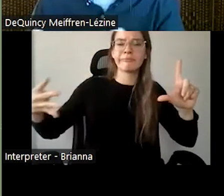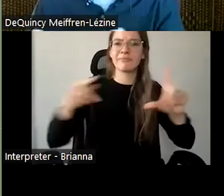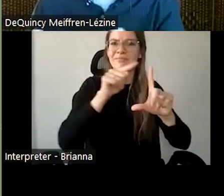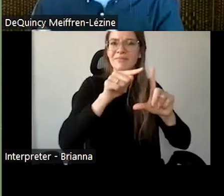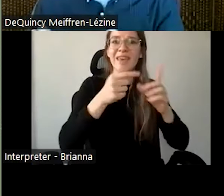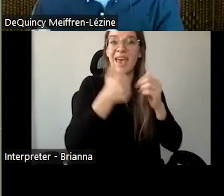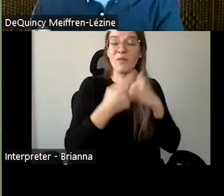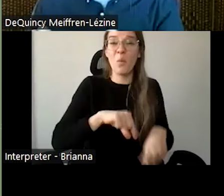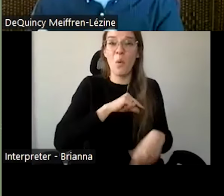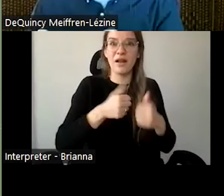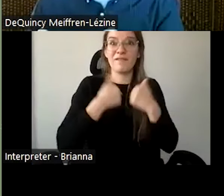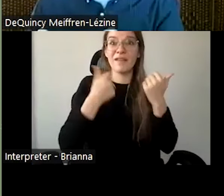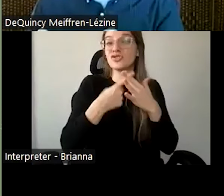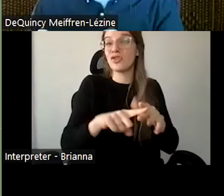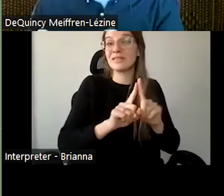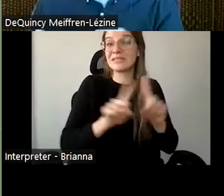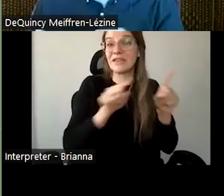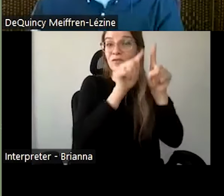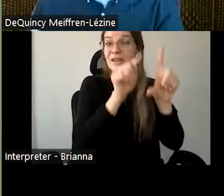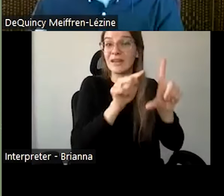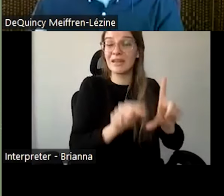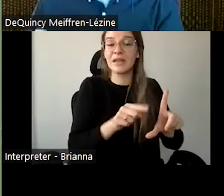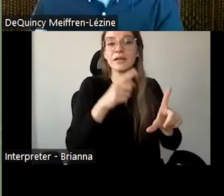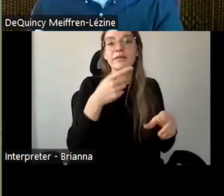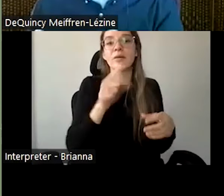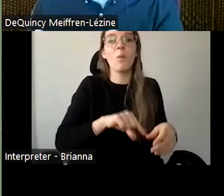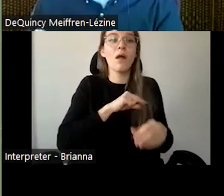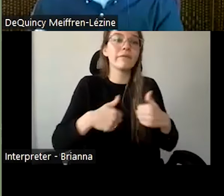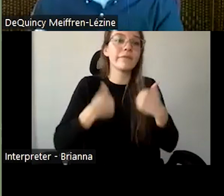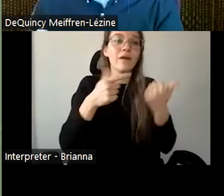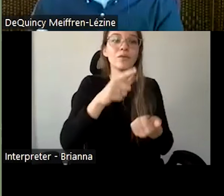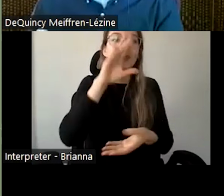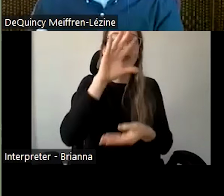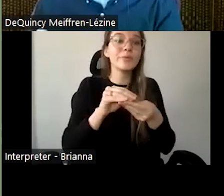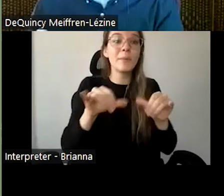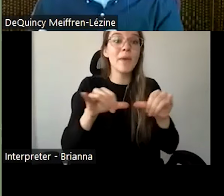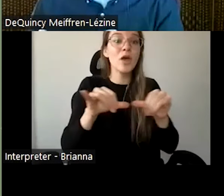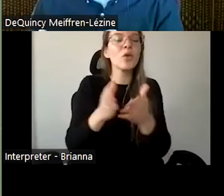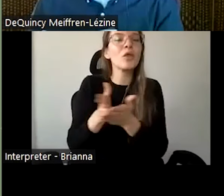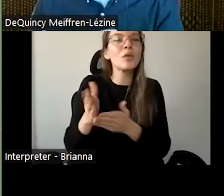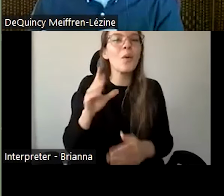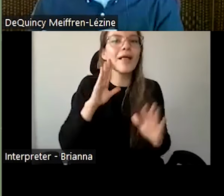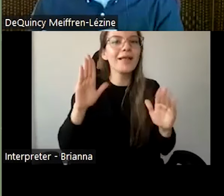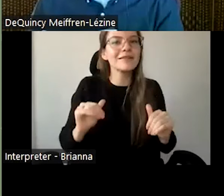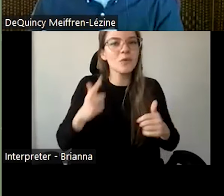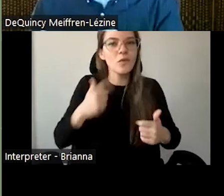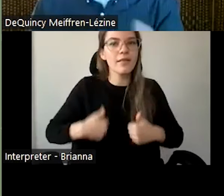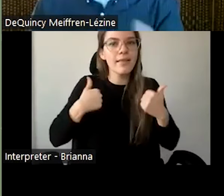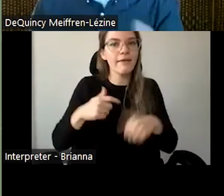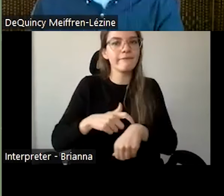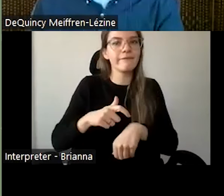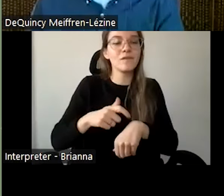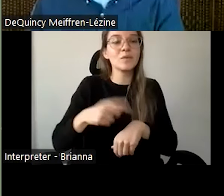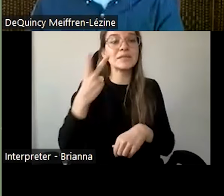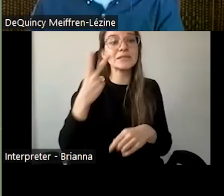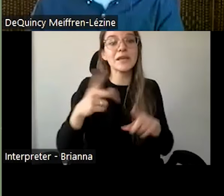if you measure that within the basis of life expectancy. You could see a variability based on where